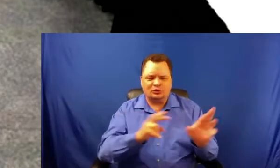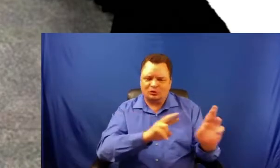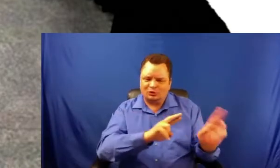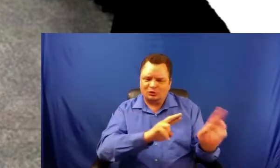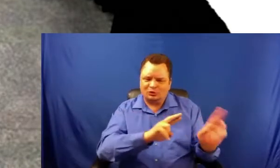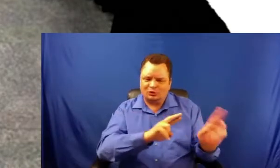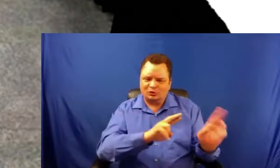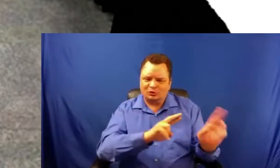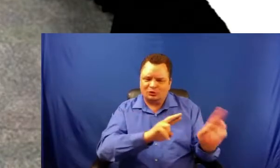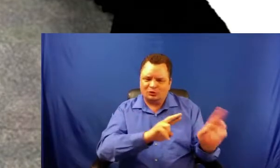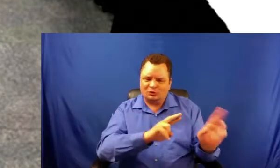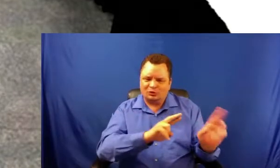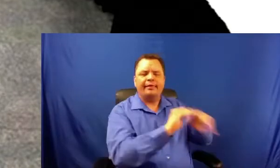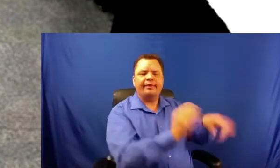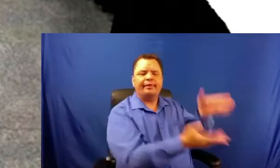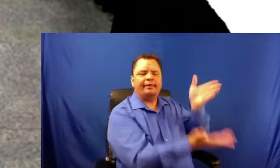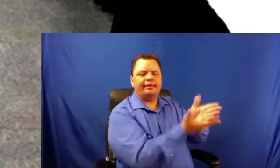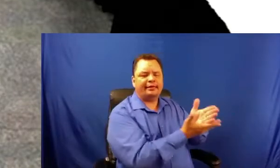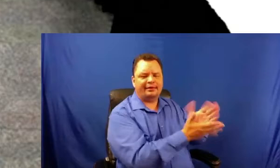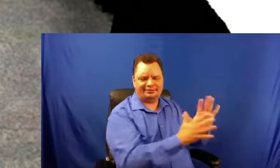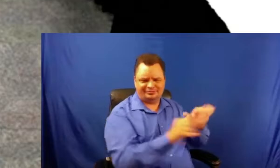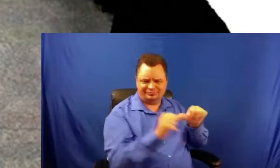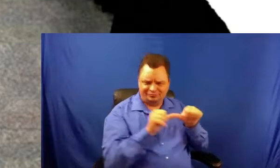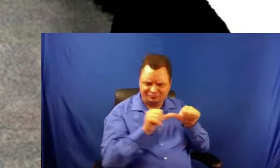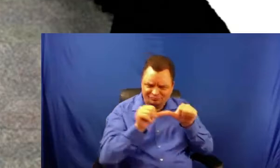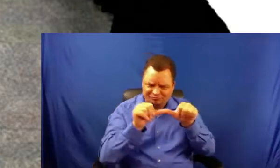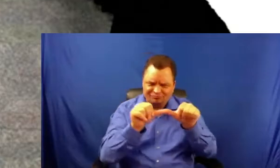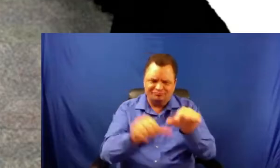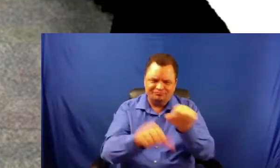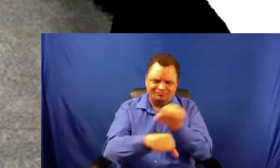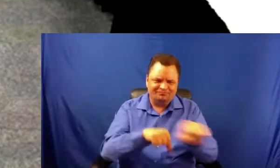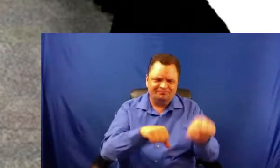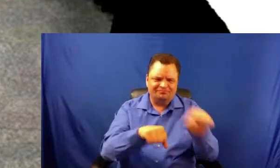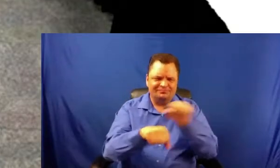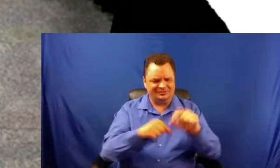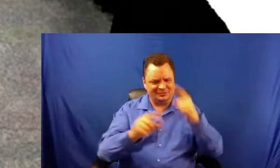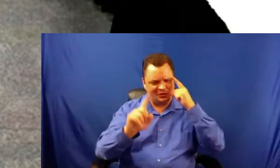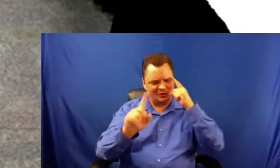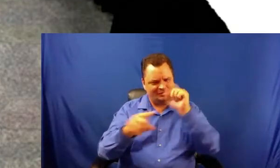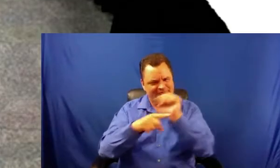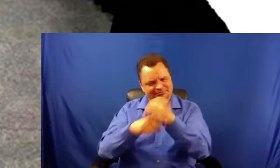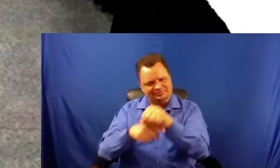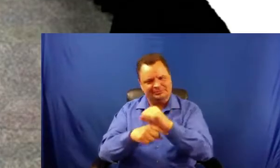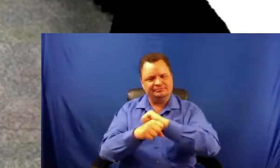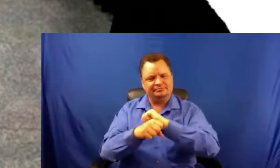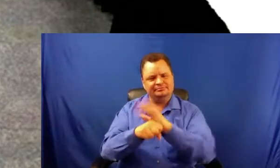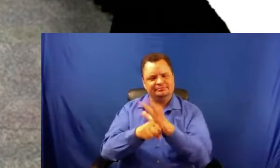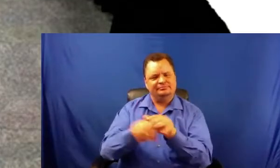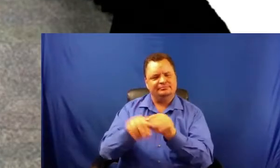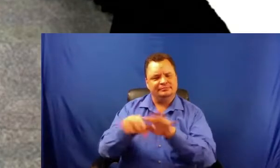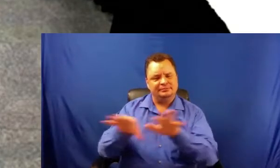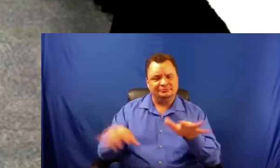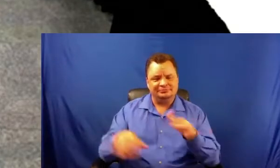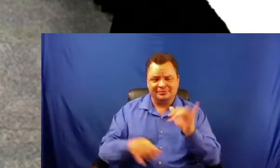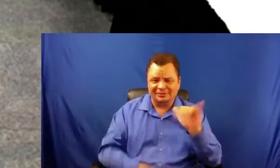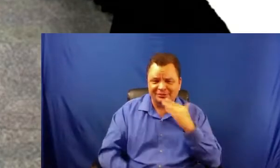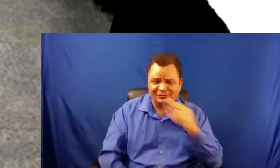through this pandemic. Great. Good news. Any other Board of Health member comments or questions?